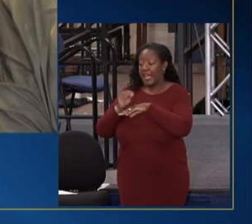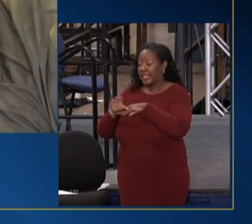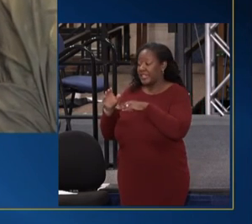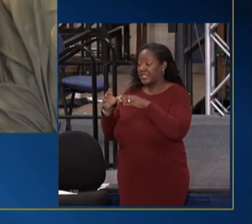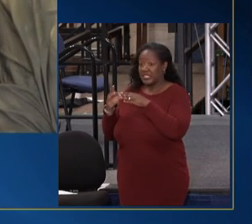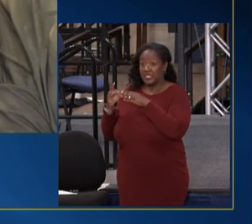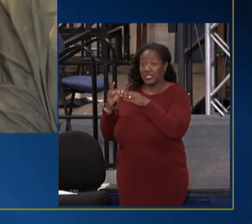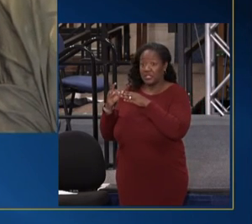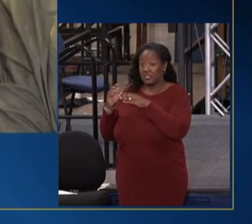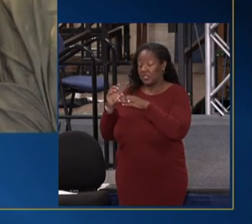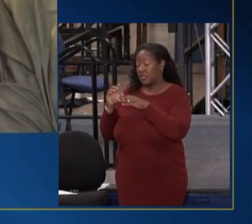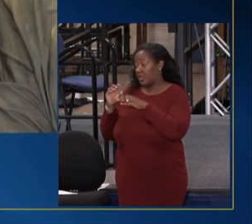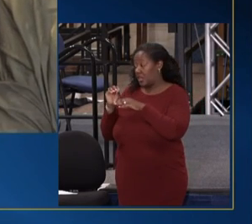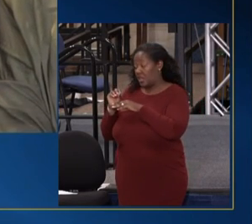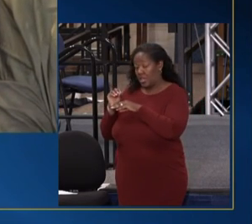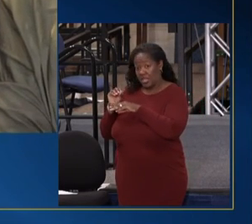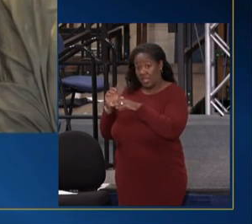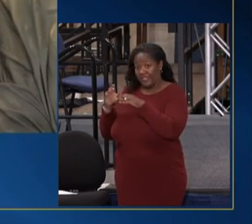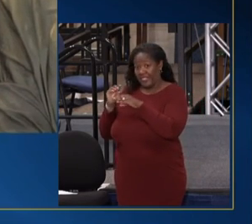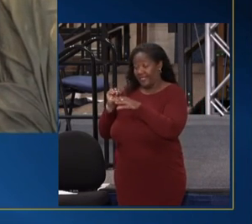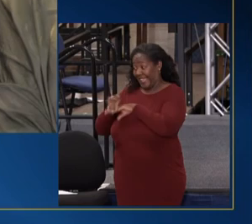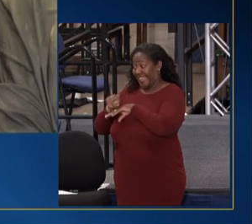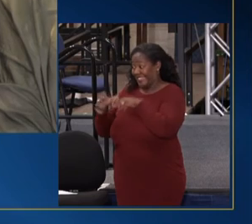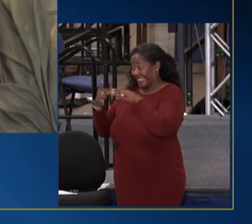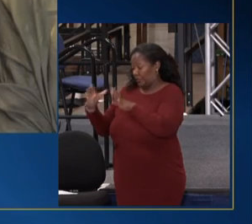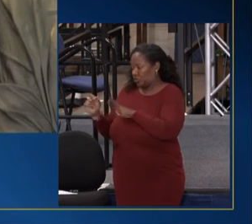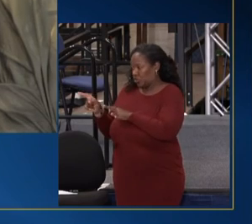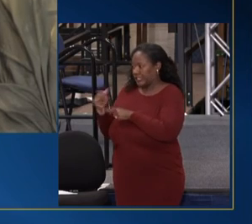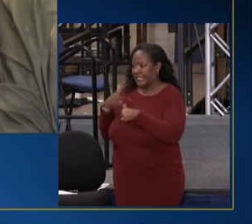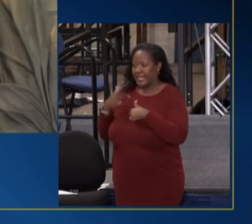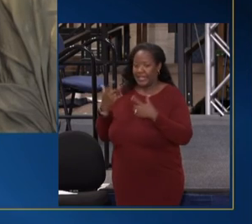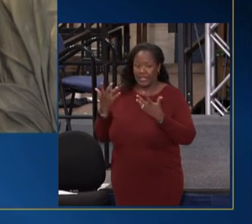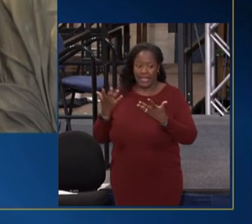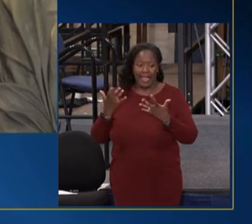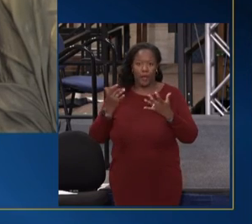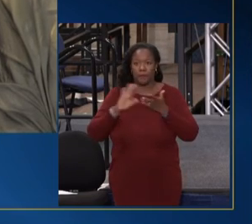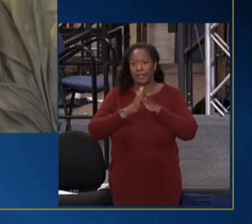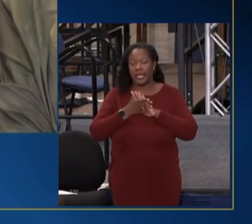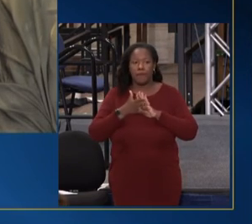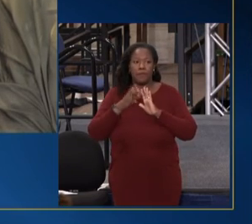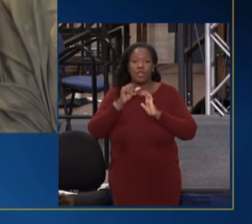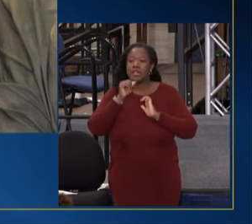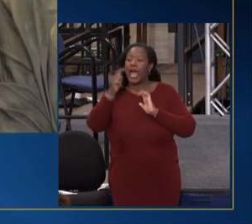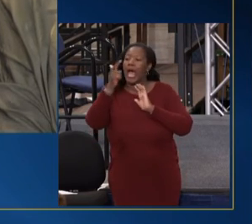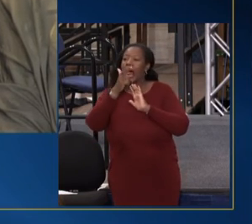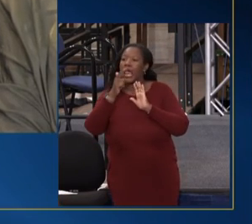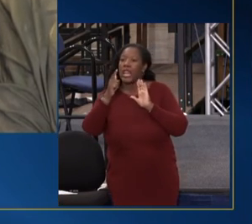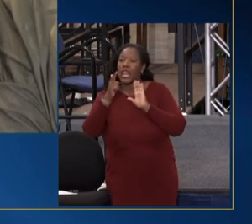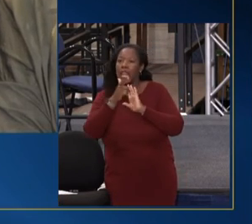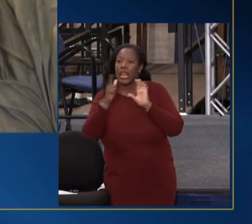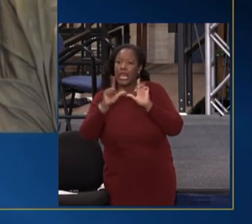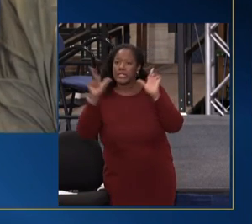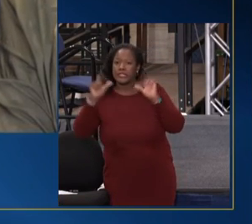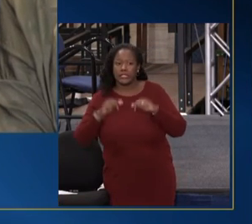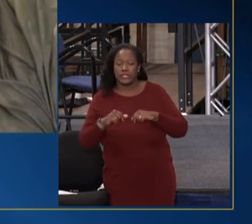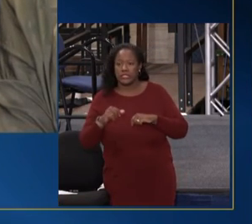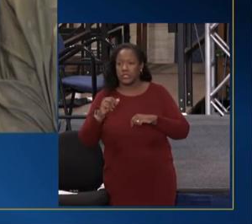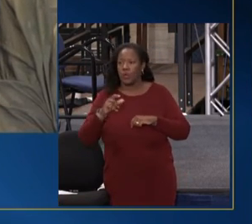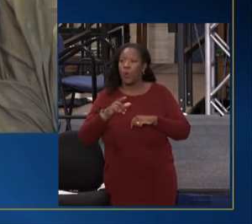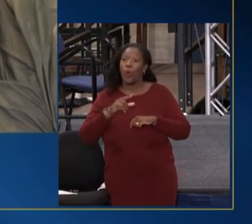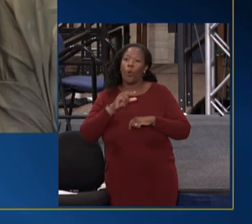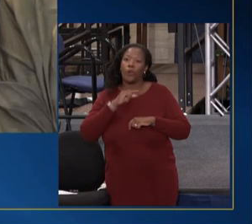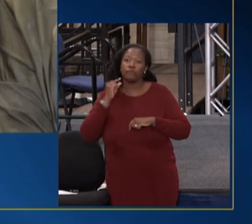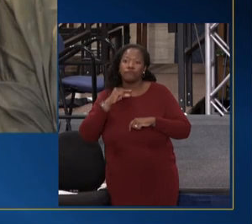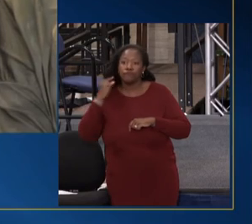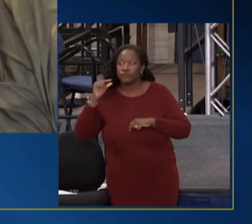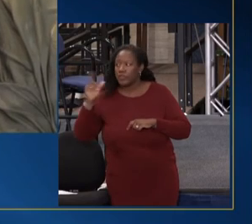be unlicensed, ordained, clergy. And so what does that do for youth that